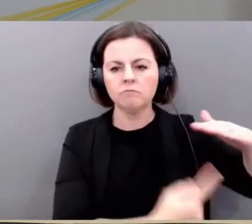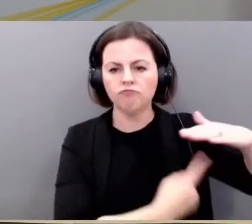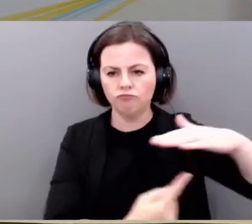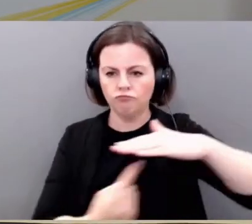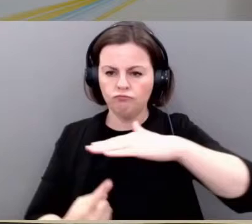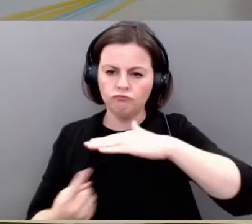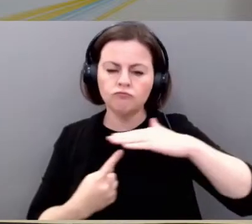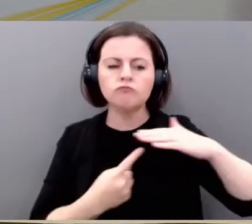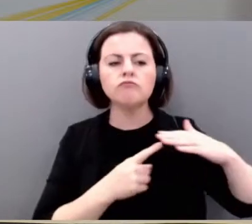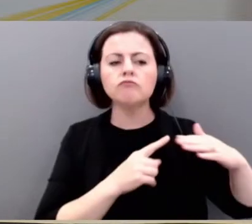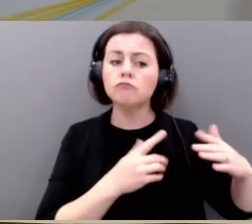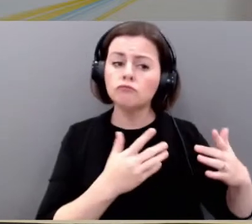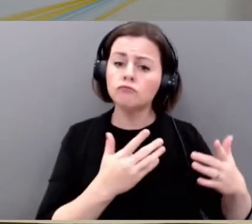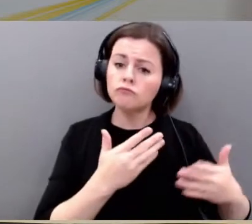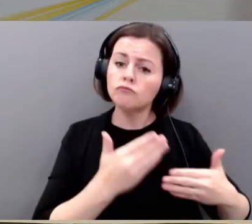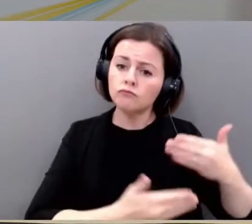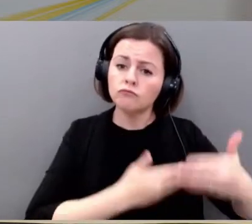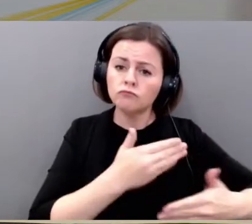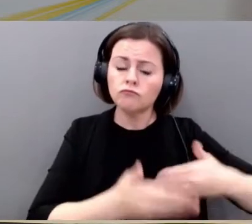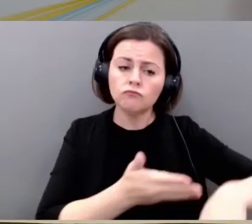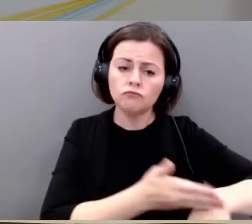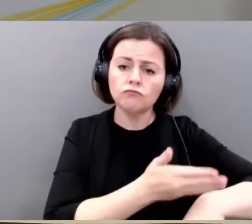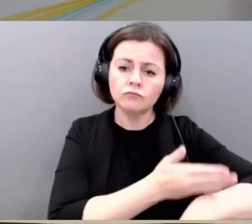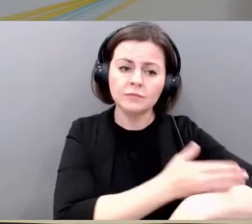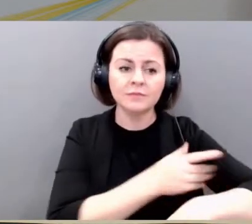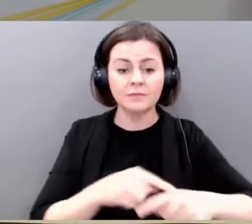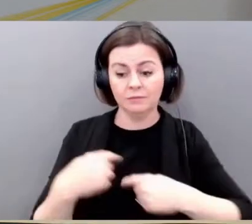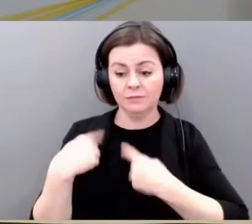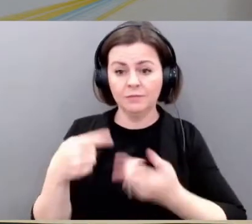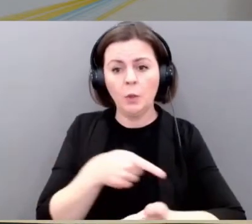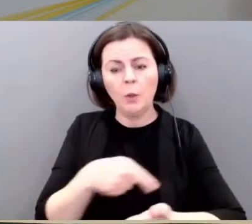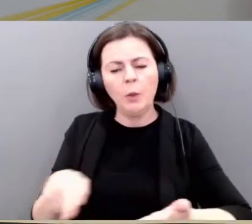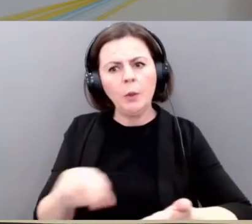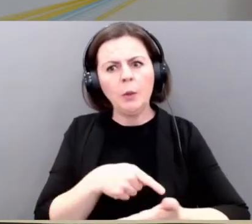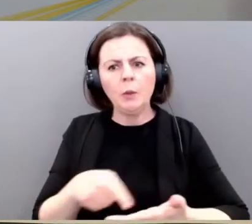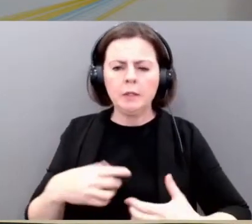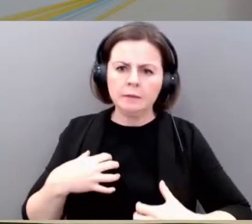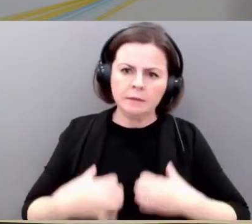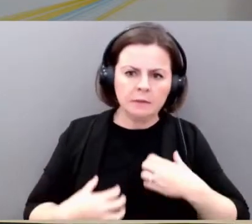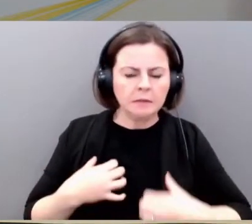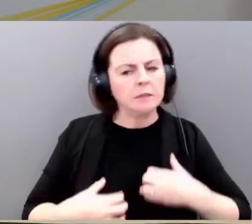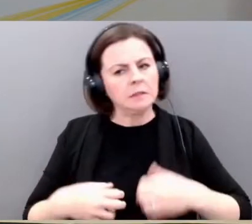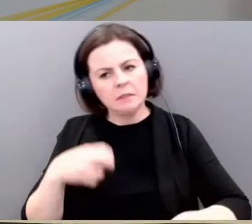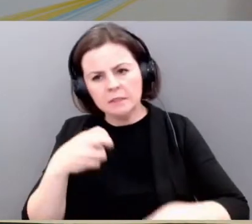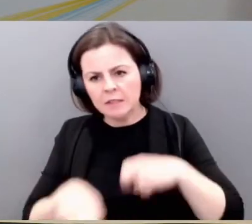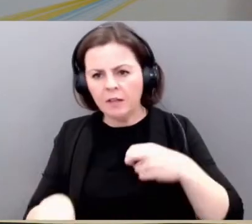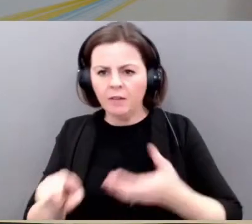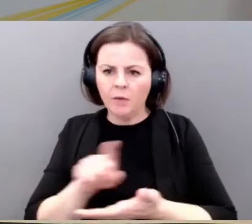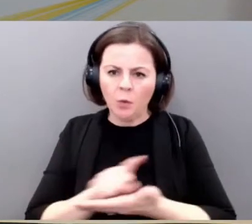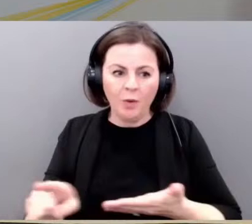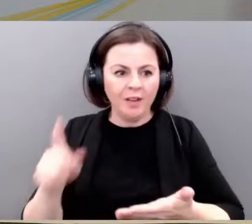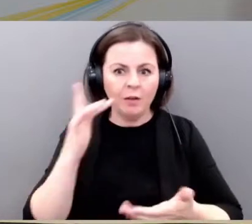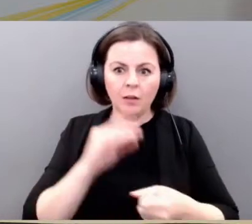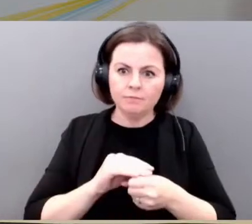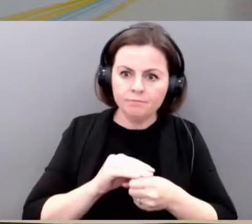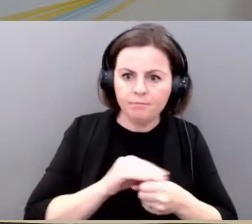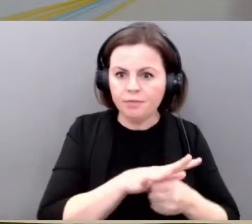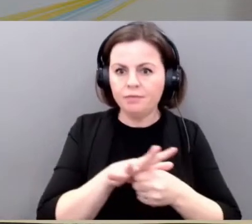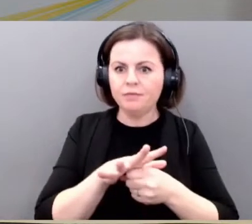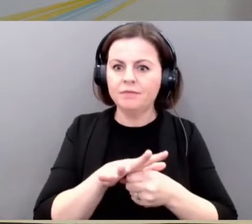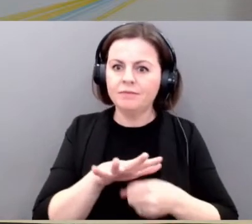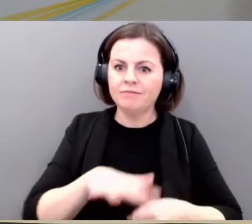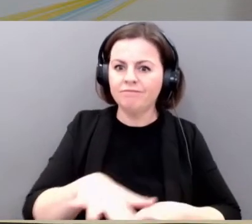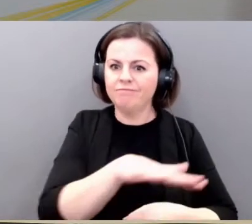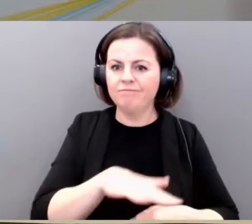This past week has been challenging for all Islanders as we managed this outbreak in the greater Charlottetown area. And